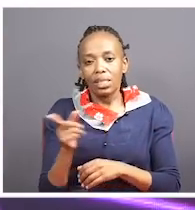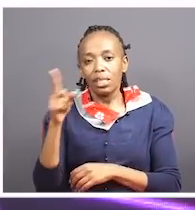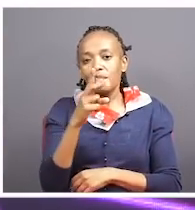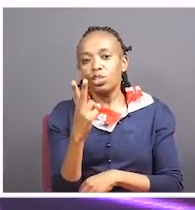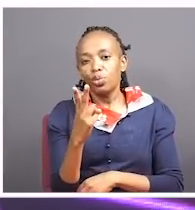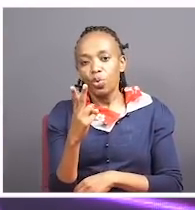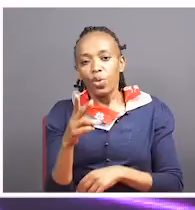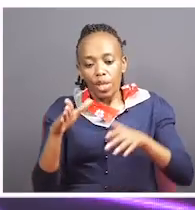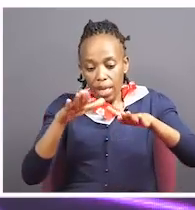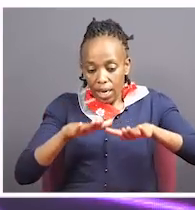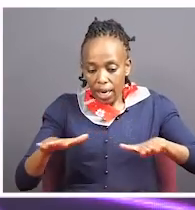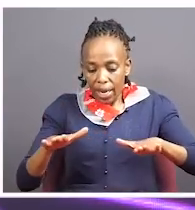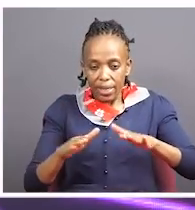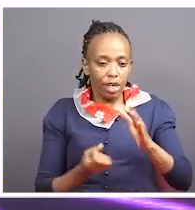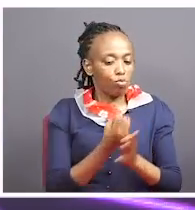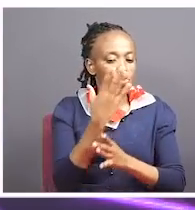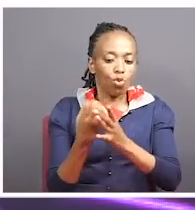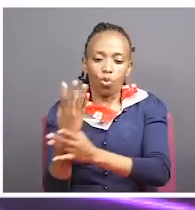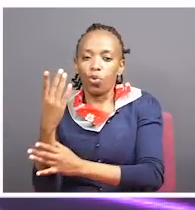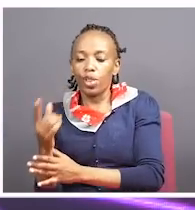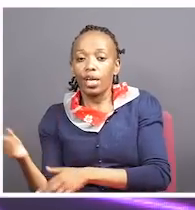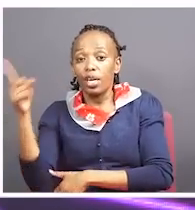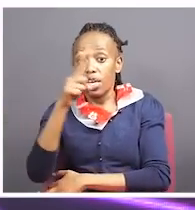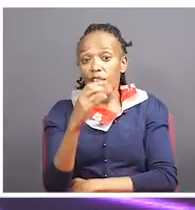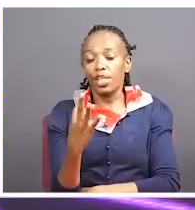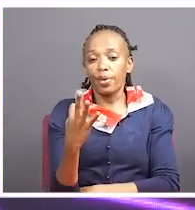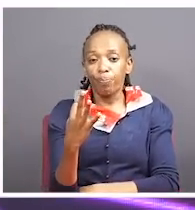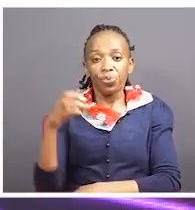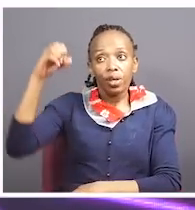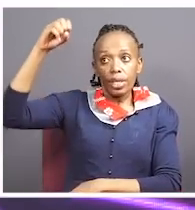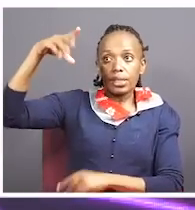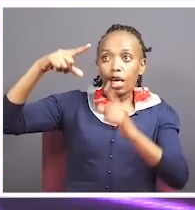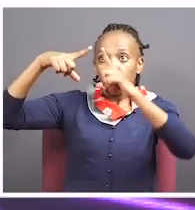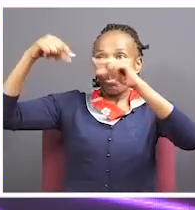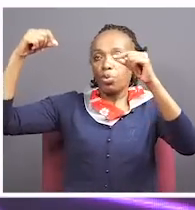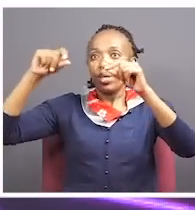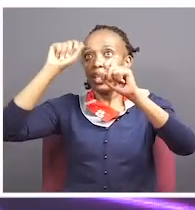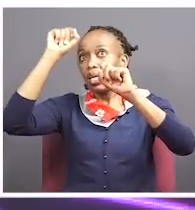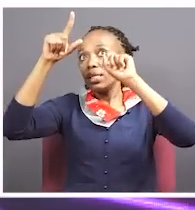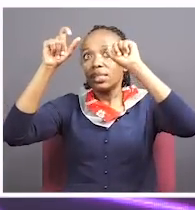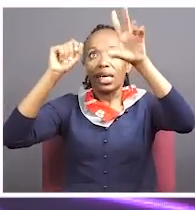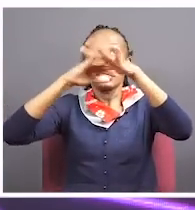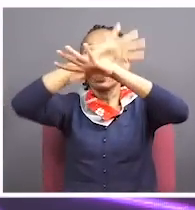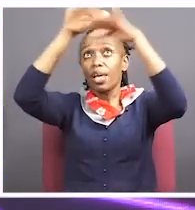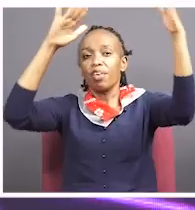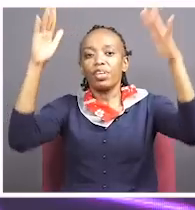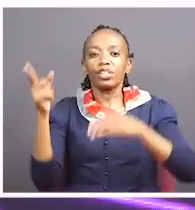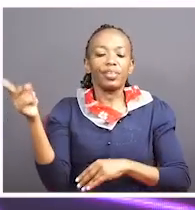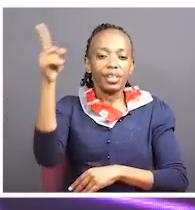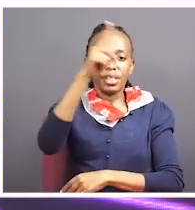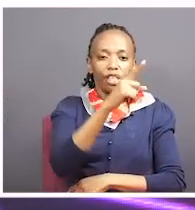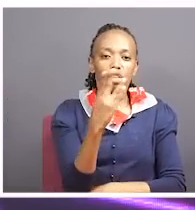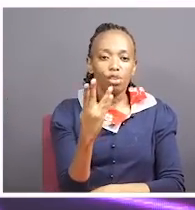day two, the land and vegetation on day three, the sun, moon, and the galaxies on day